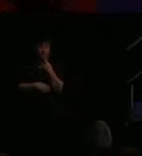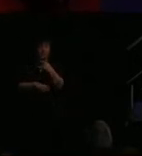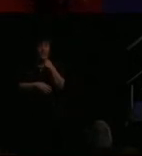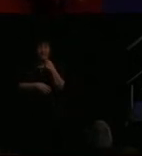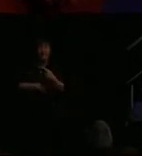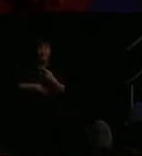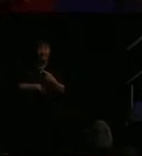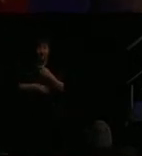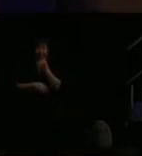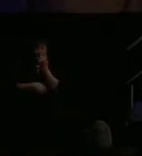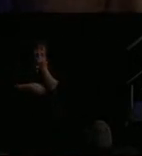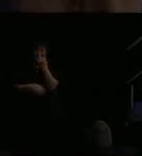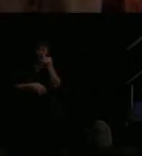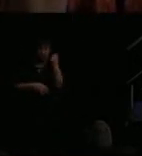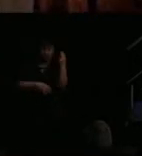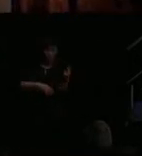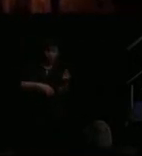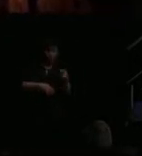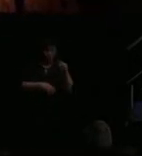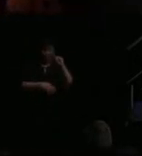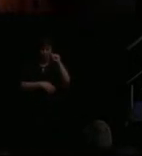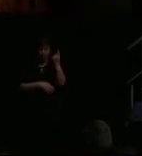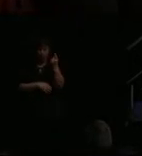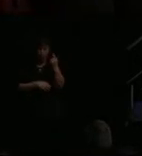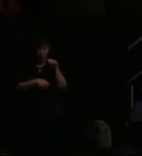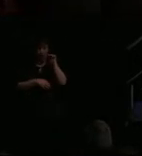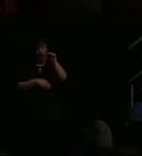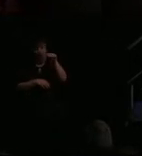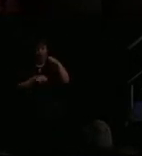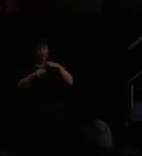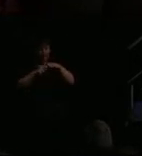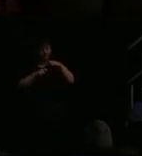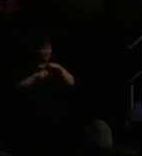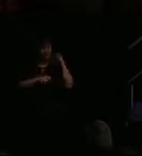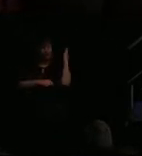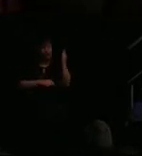is 72 and this was her first overseas mission.